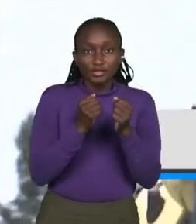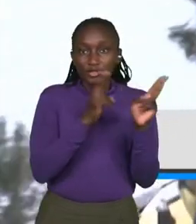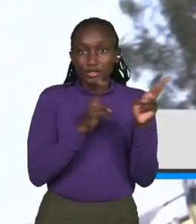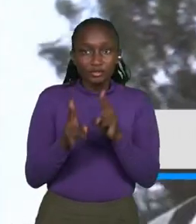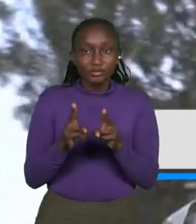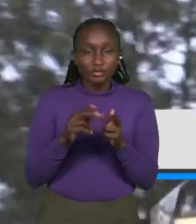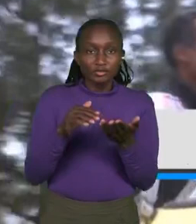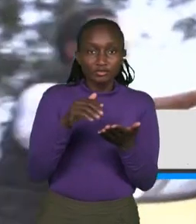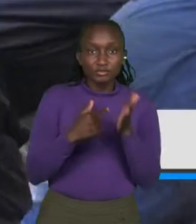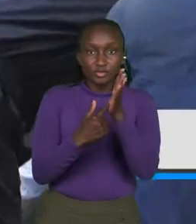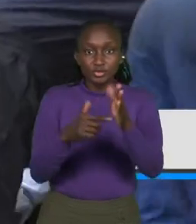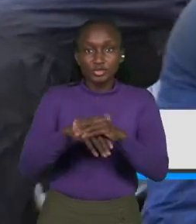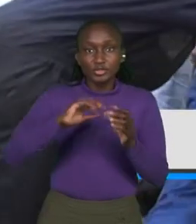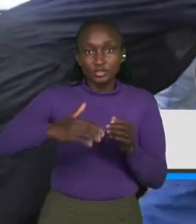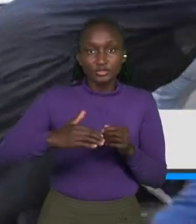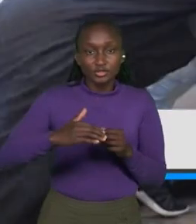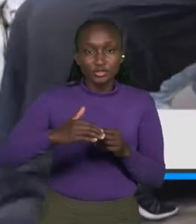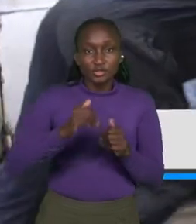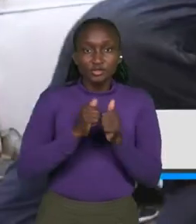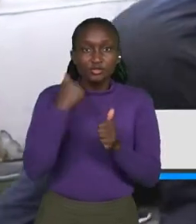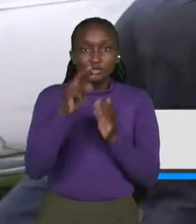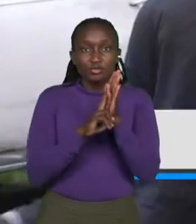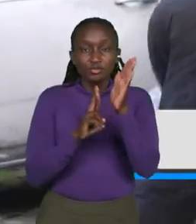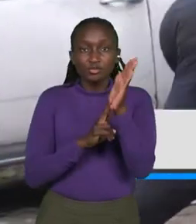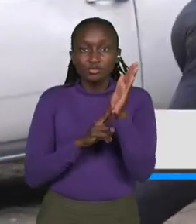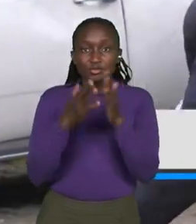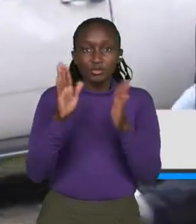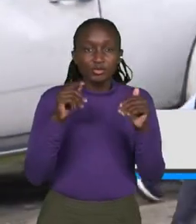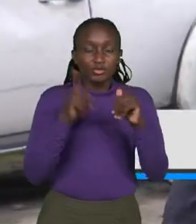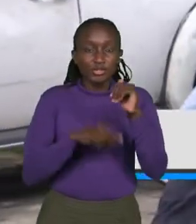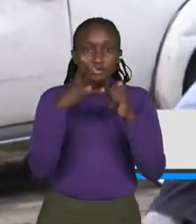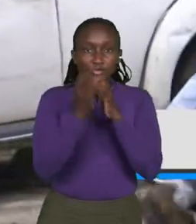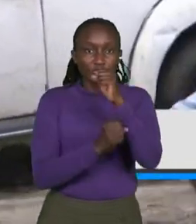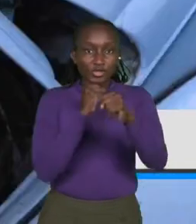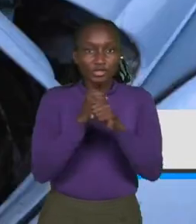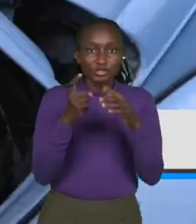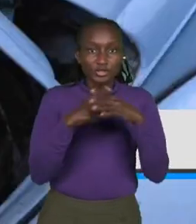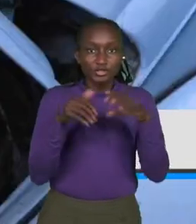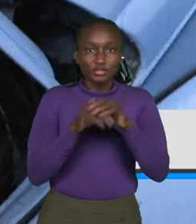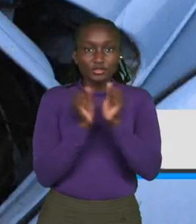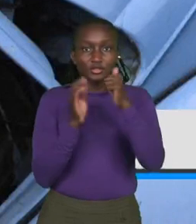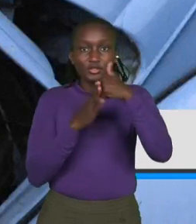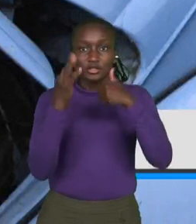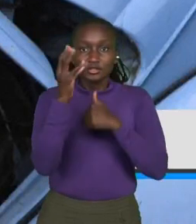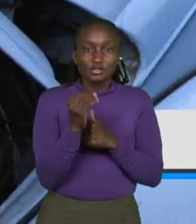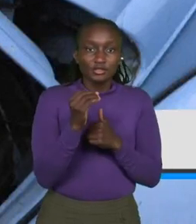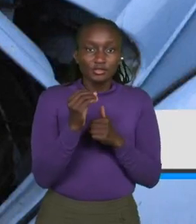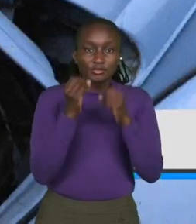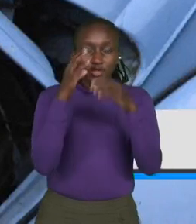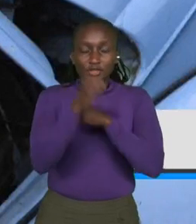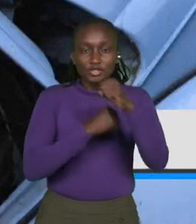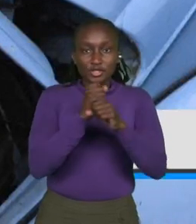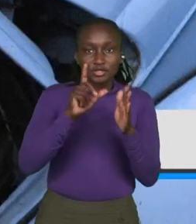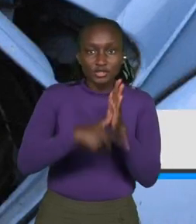city under former emperor Haile Selassie, who ruled for more than four decades beginning in the 1930s. Decades later, Beetles